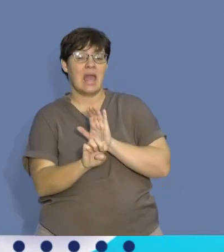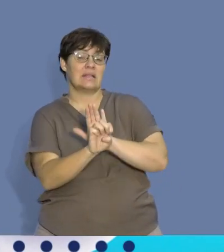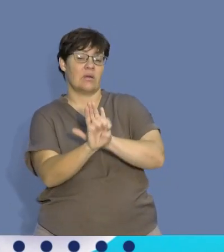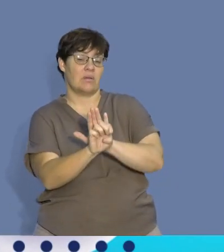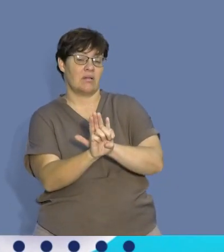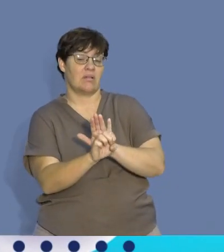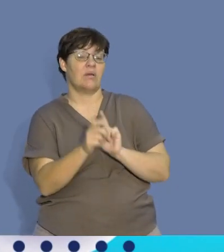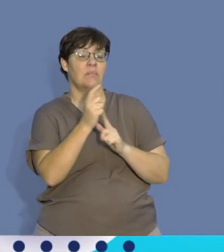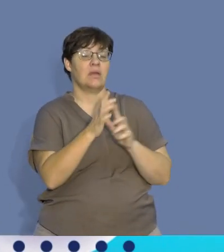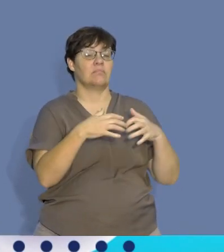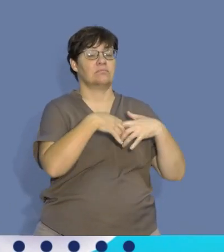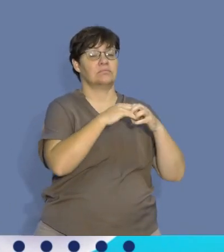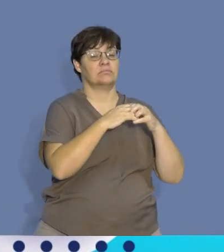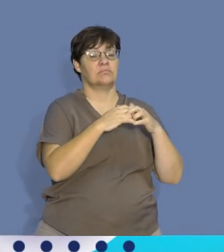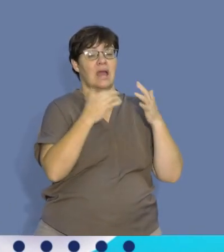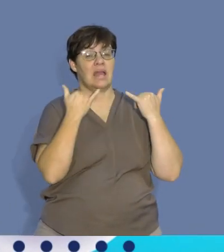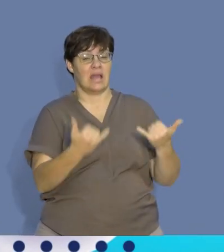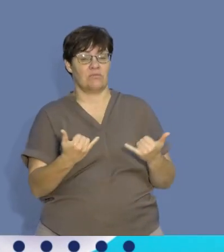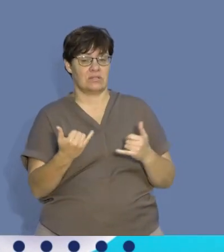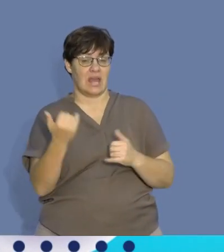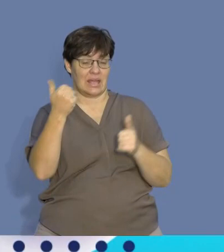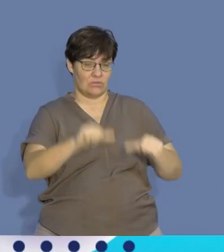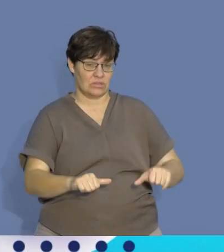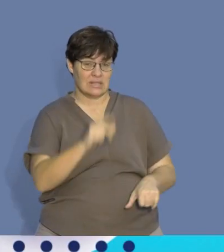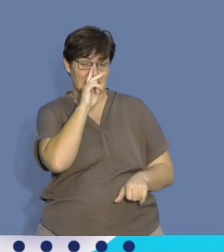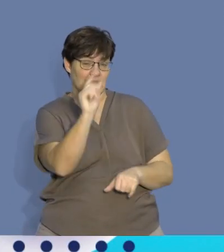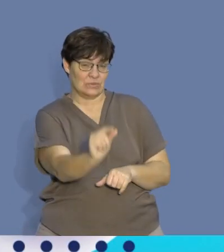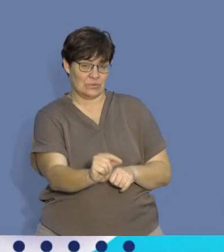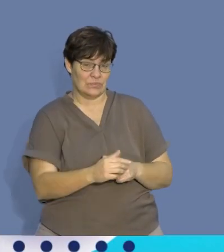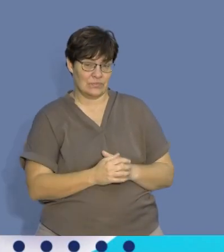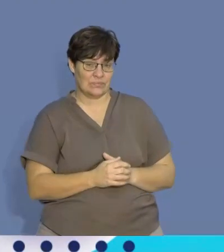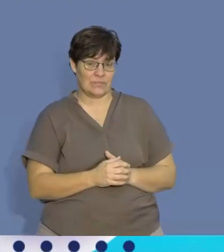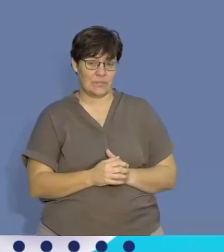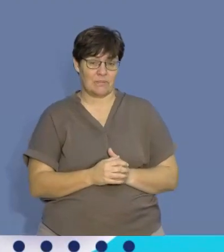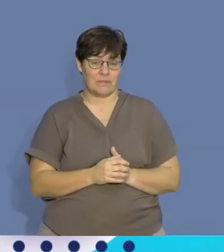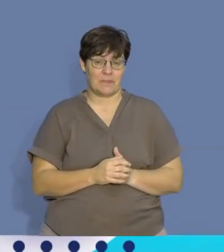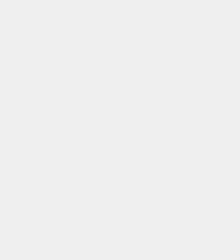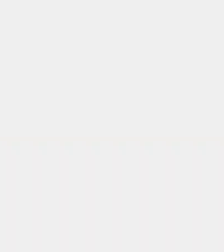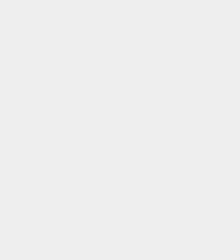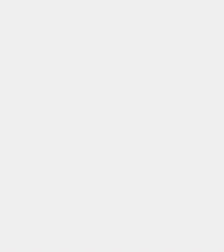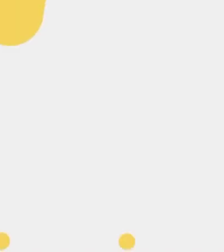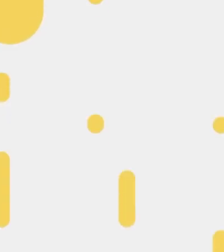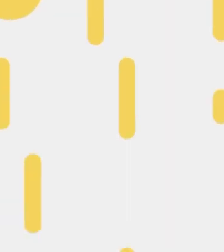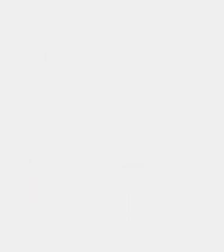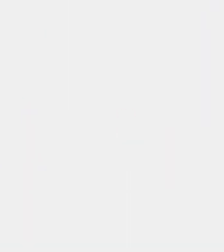an example where I'm going to draw up the current account. So I'll see you guys in a bit.